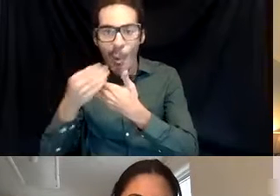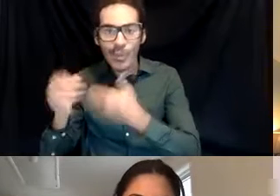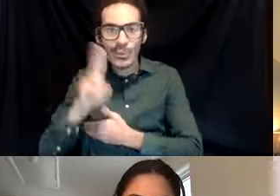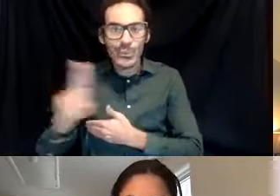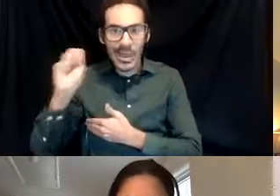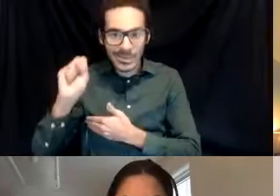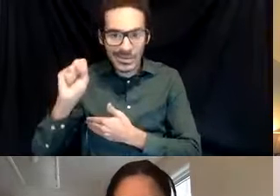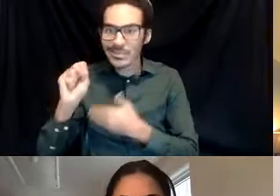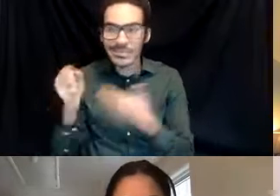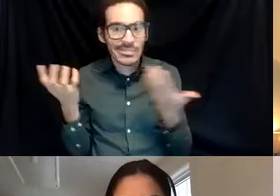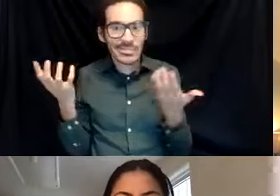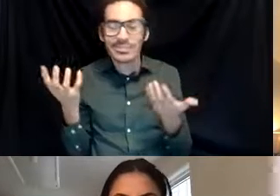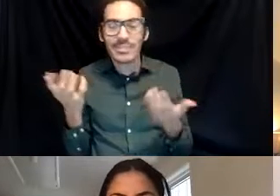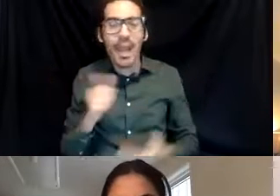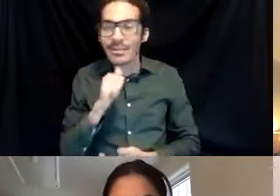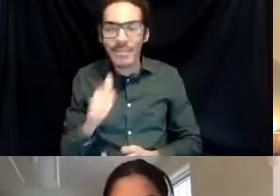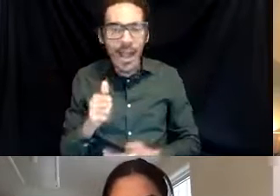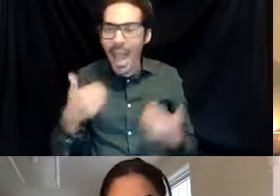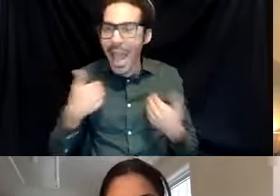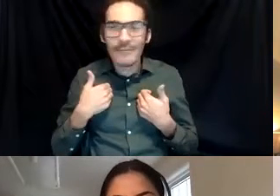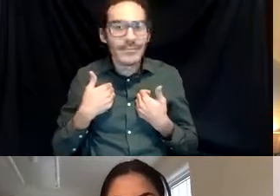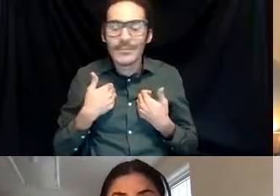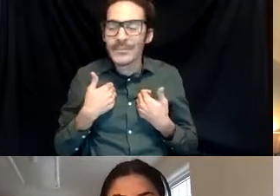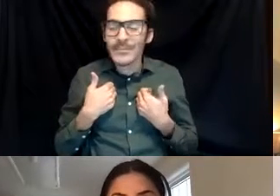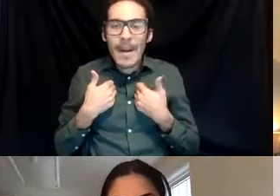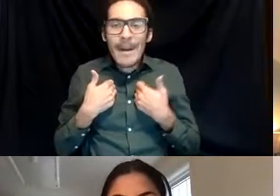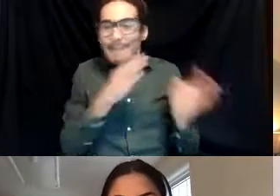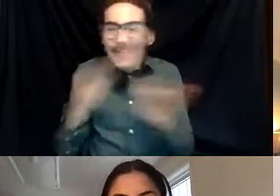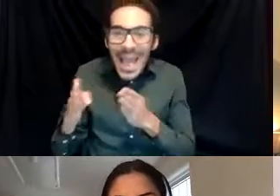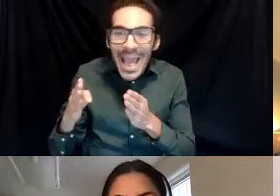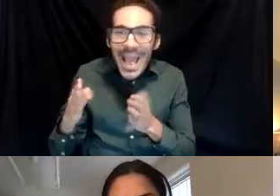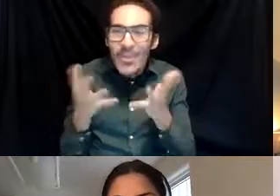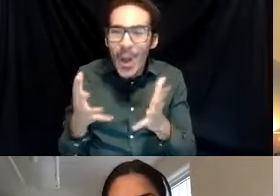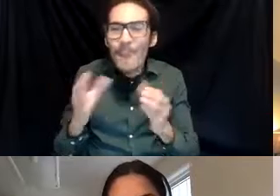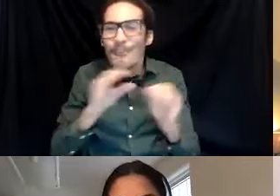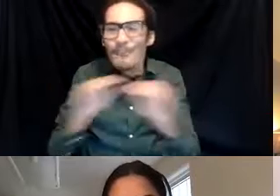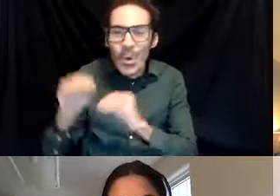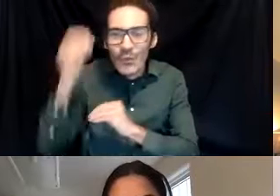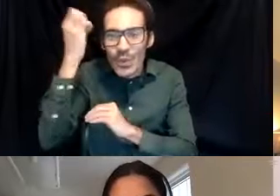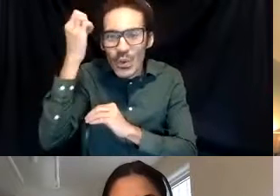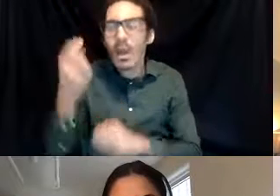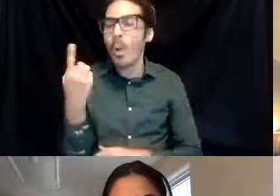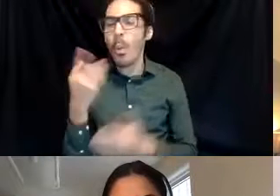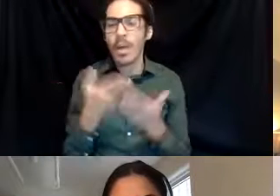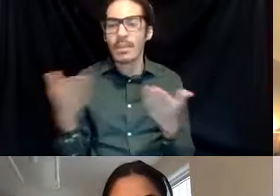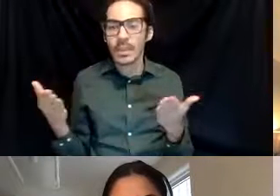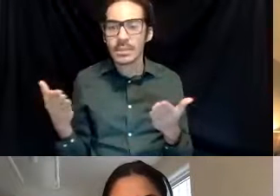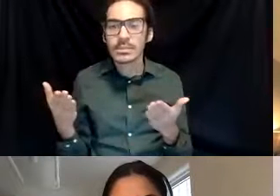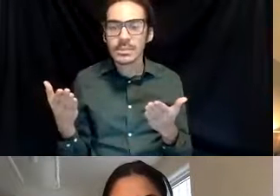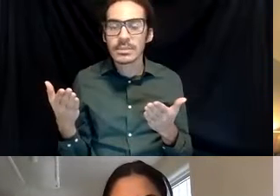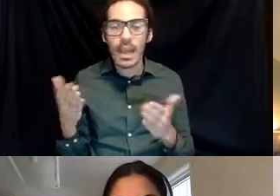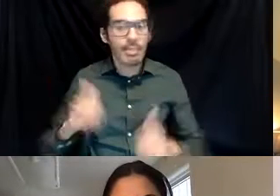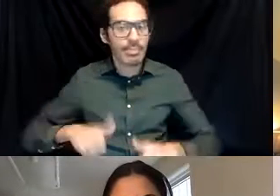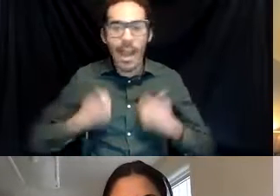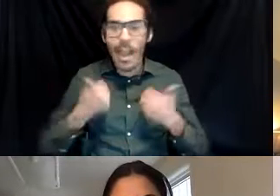States at all, really. It wasn't like I had a big plan, like someday I want to move to Europe. It was just one of those things that sort of life went